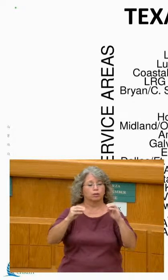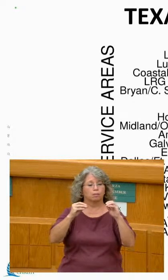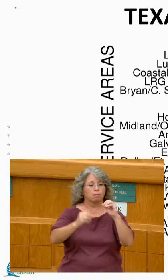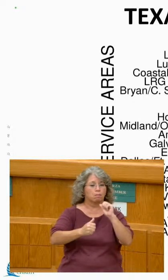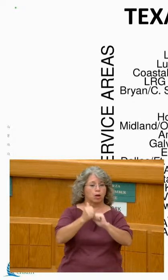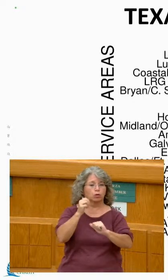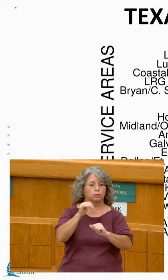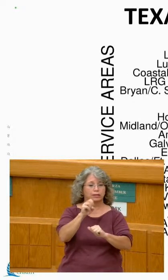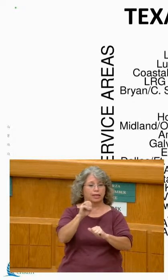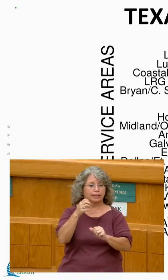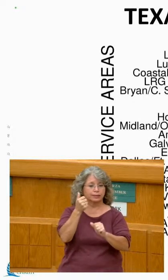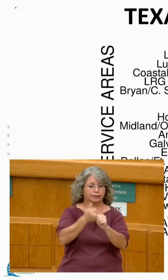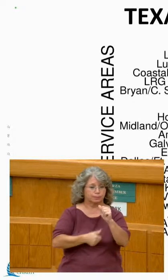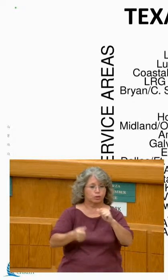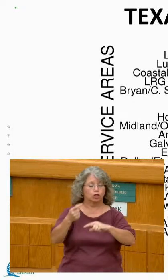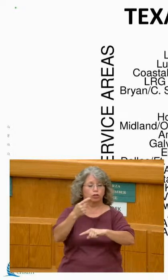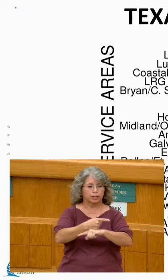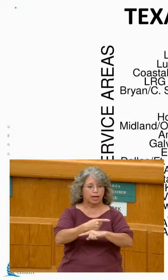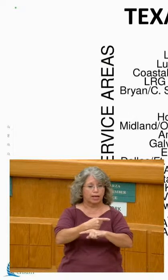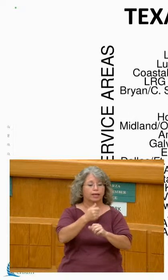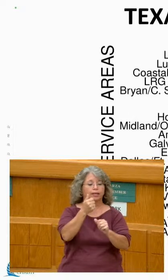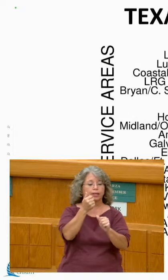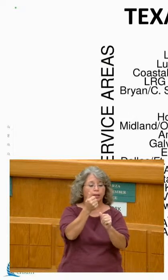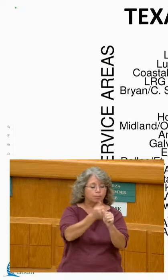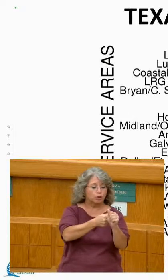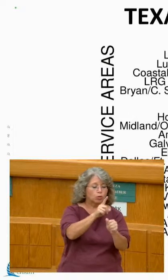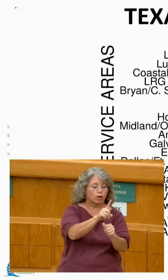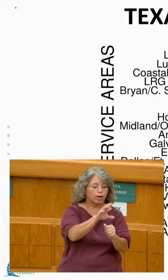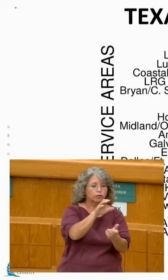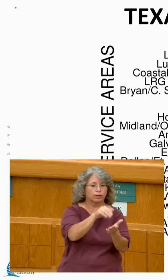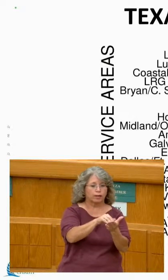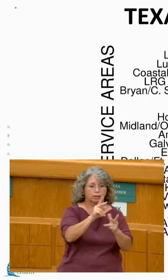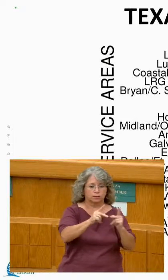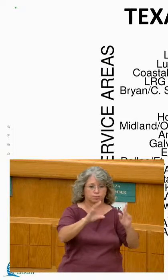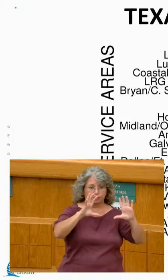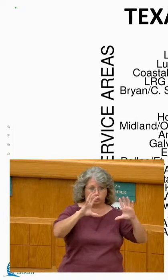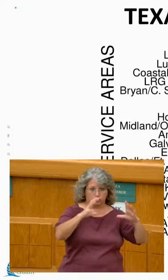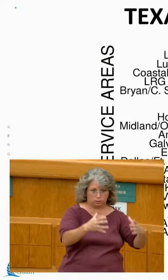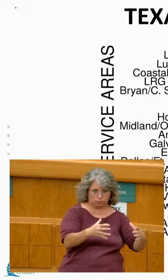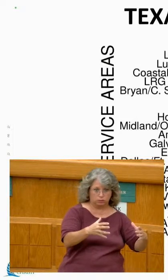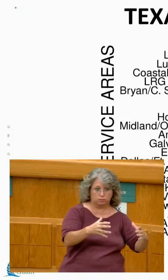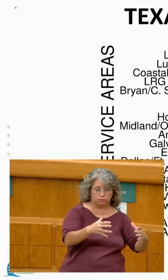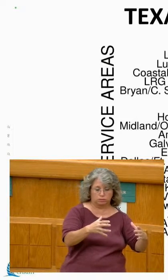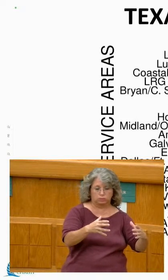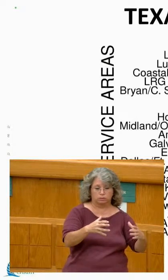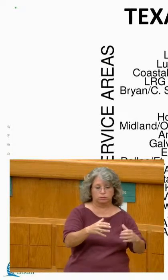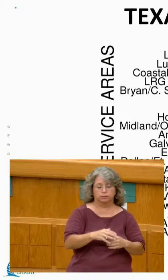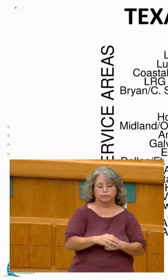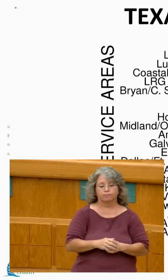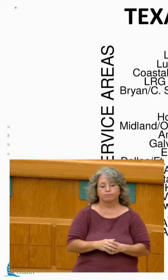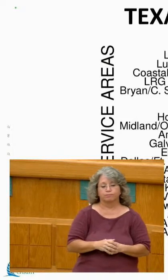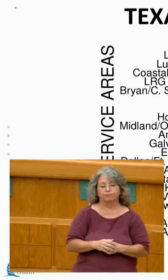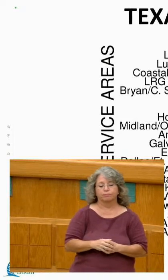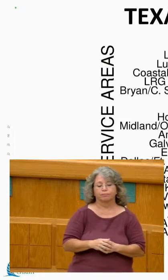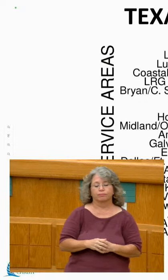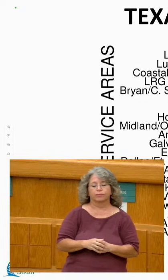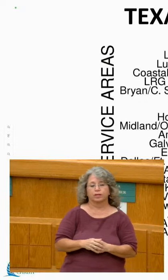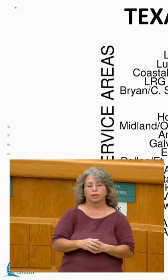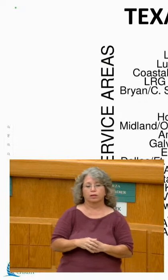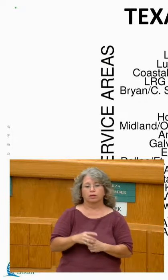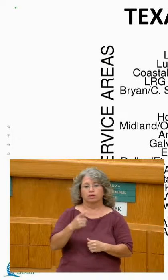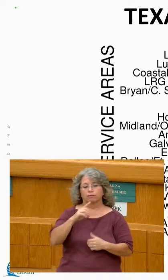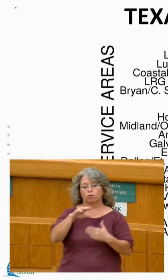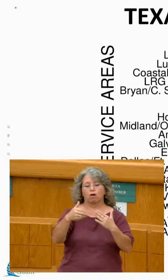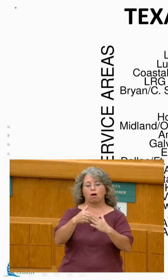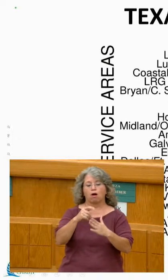day, per capita in the state in terms of all the trauma service areas.